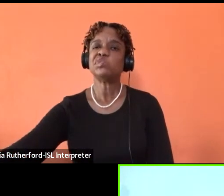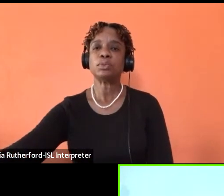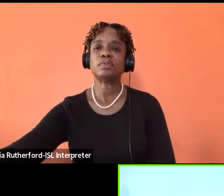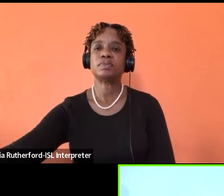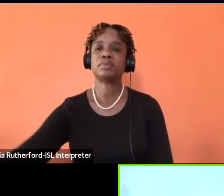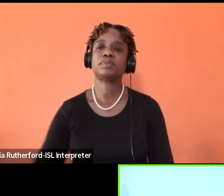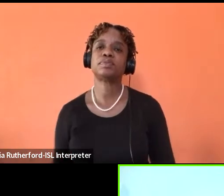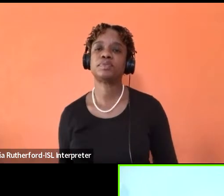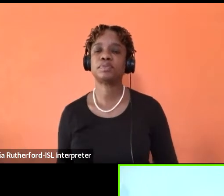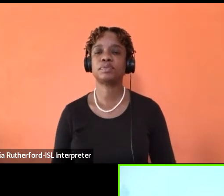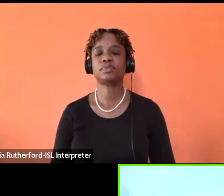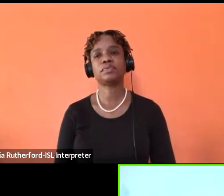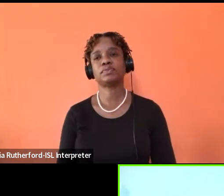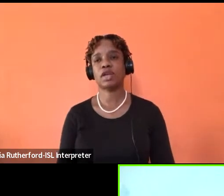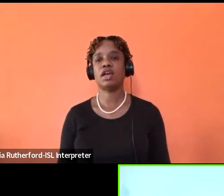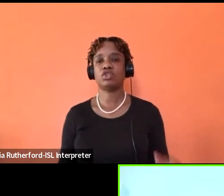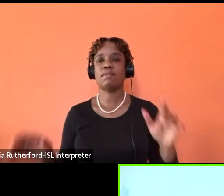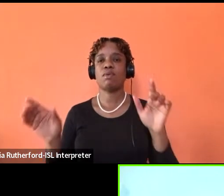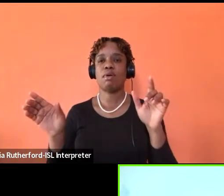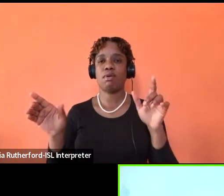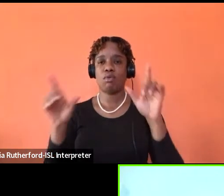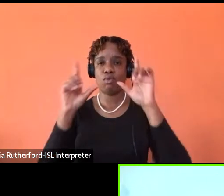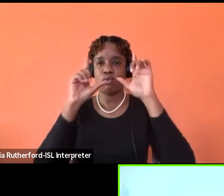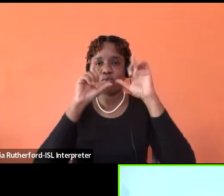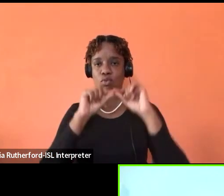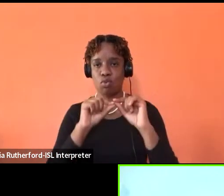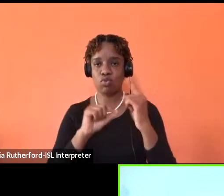Let's close this one.